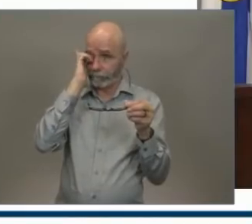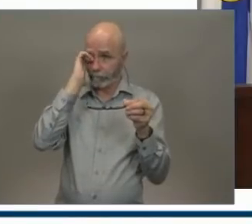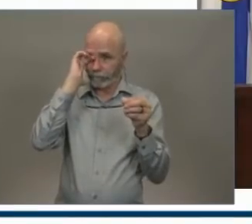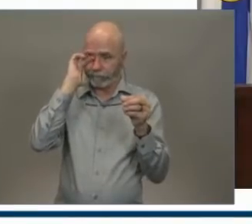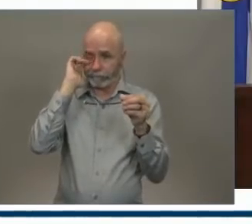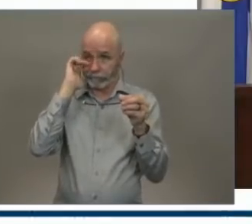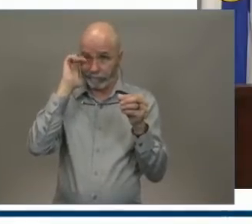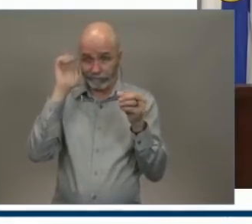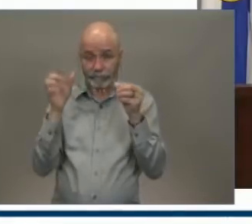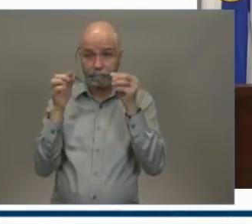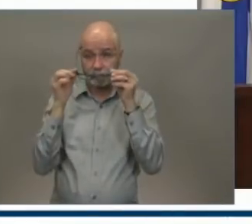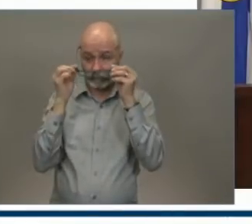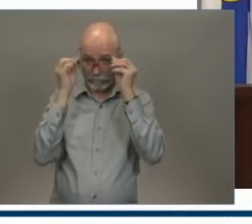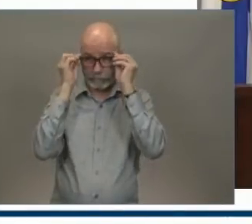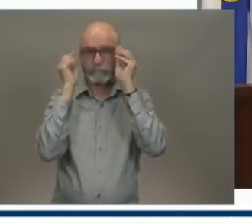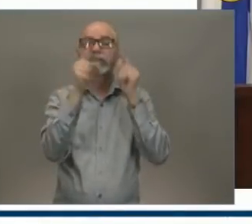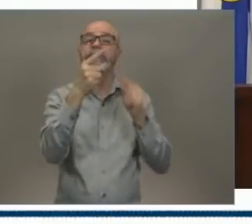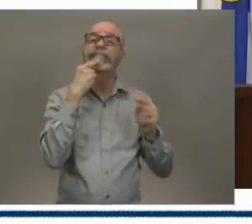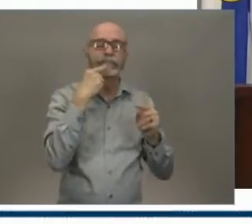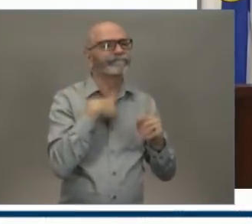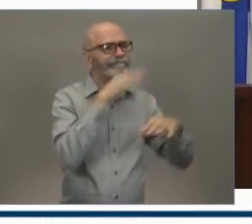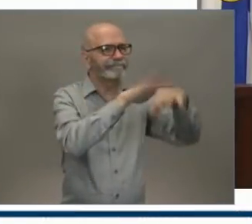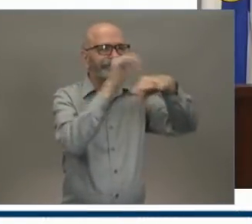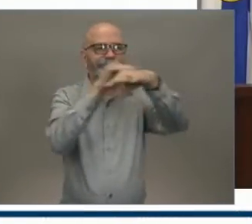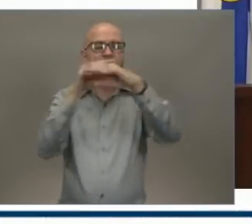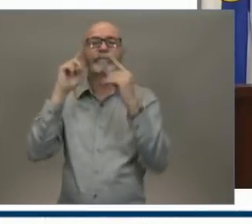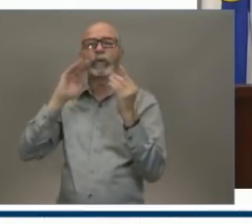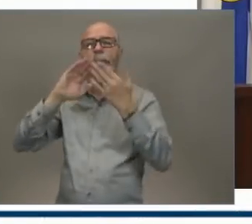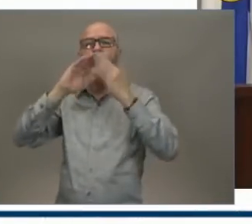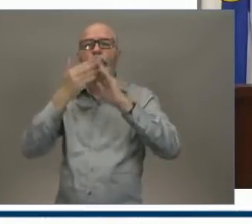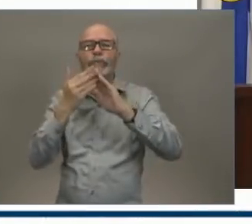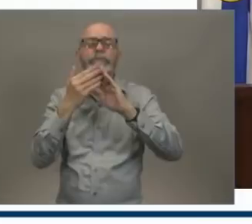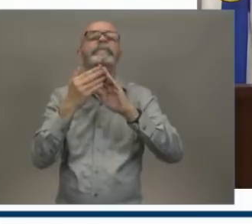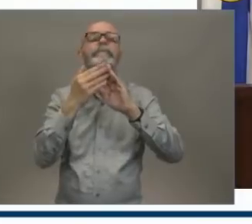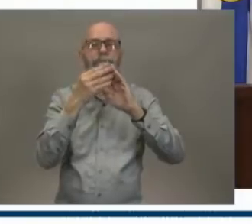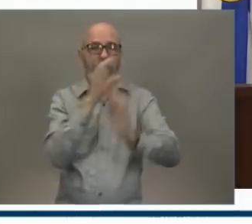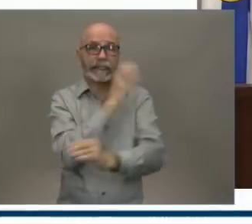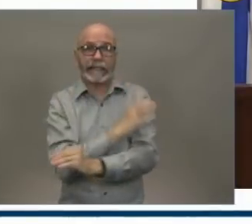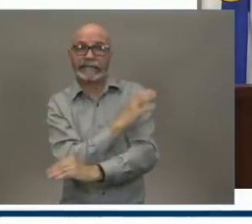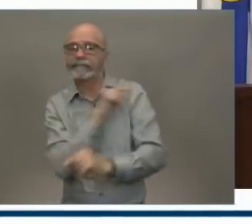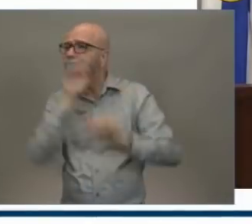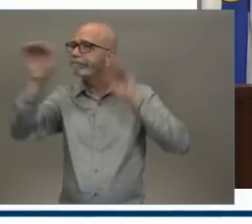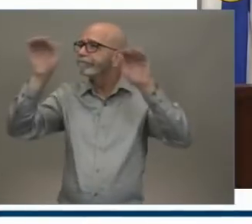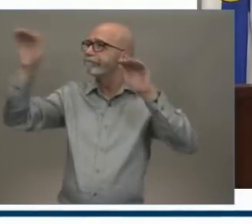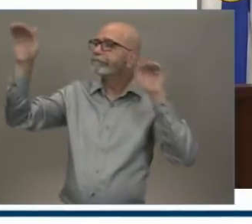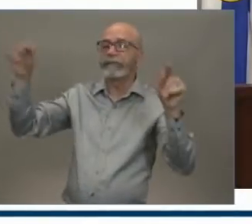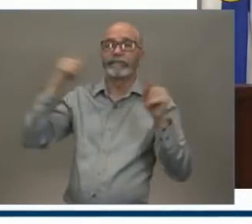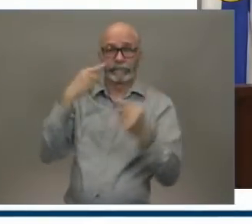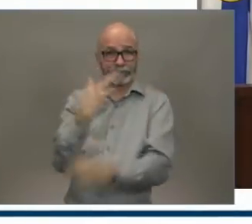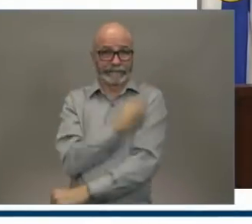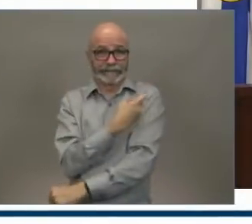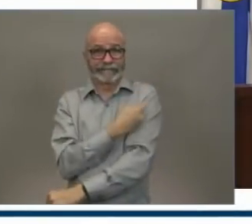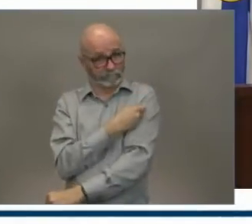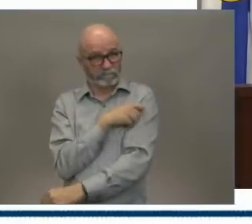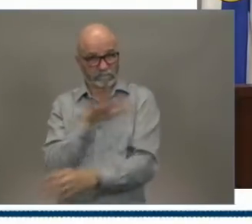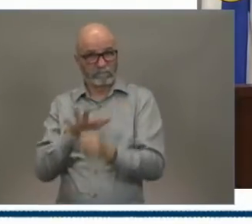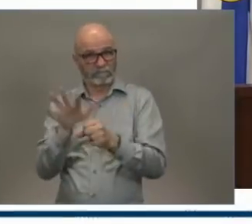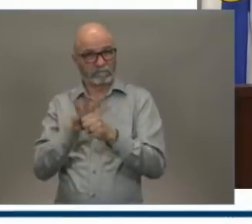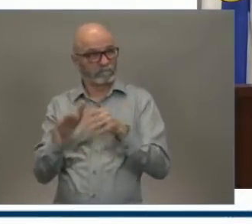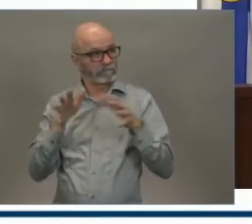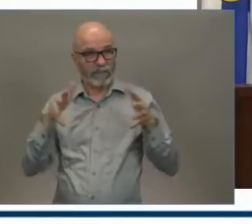will potentially be starting in a couple months for vaccination. I'm just wondering at this point, do we have enough resources to do this more